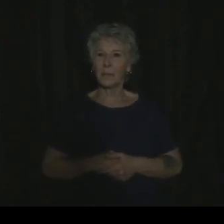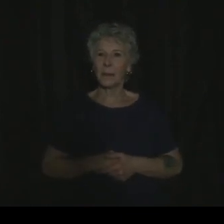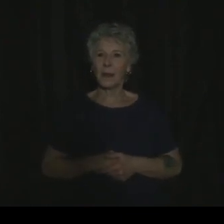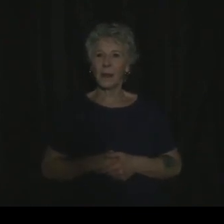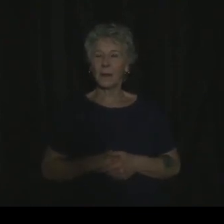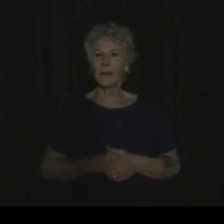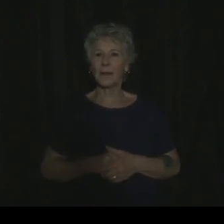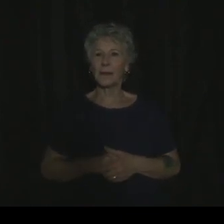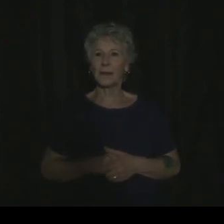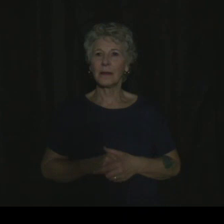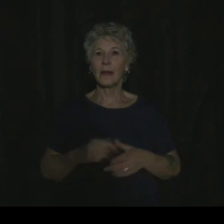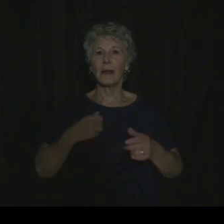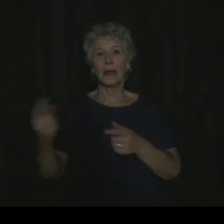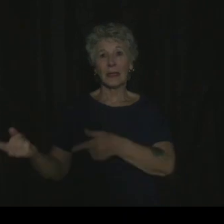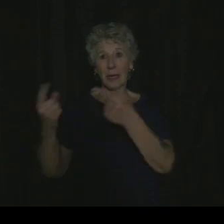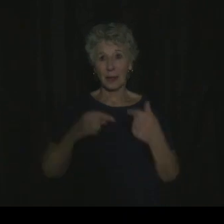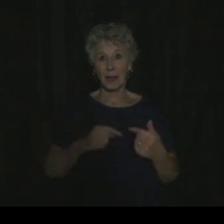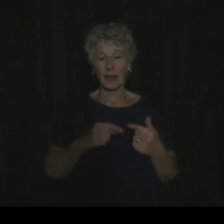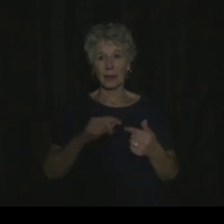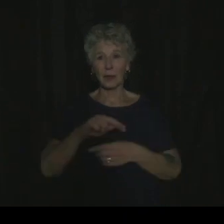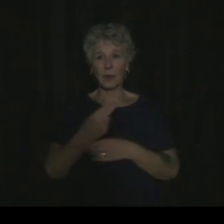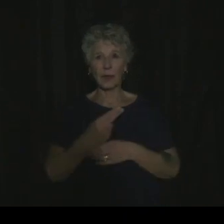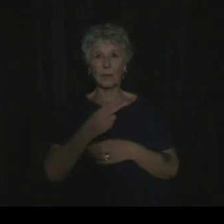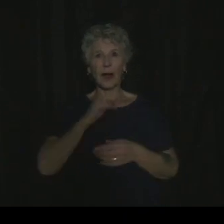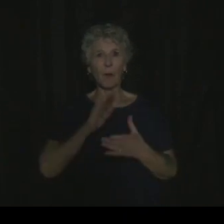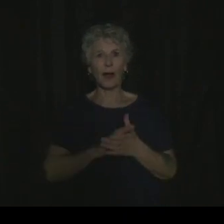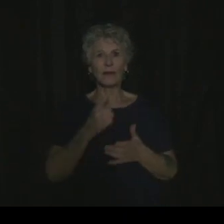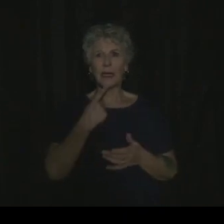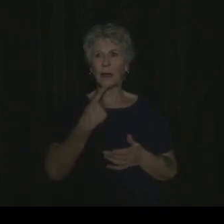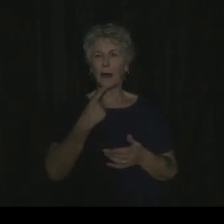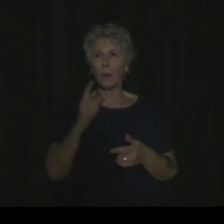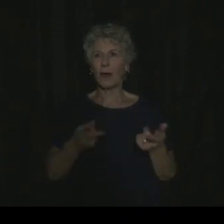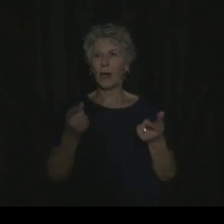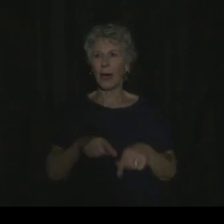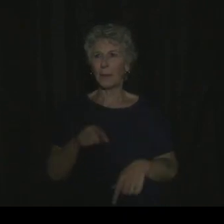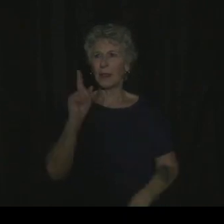version. I came back. My wife is like, what happened to you?